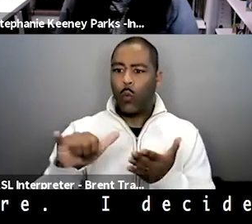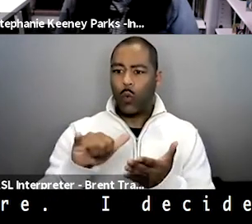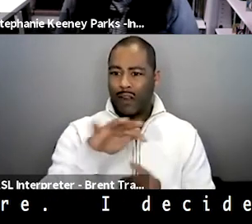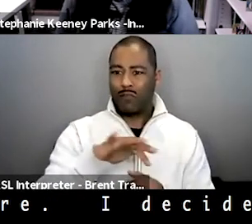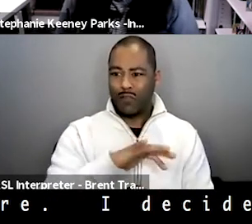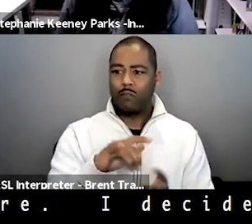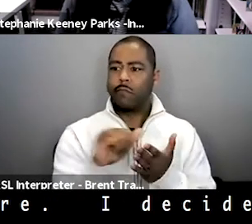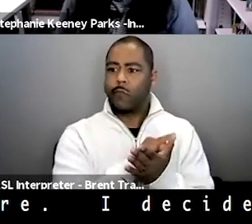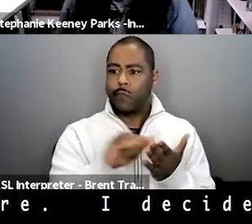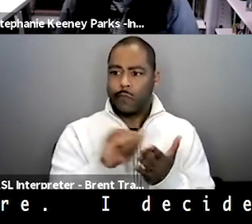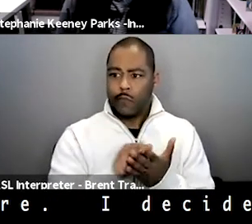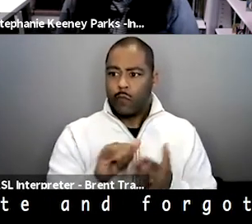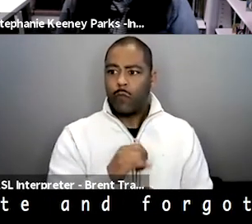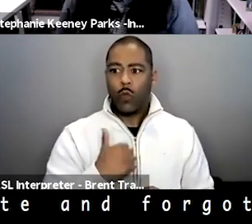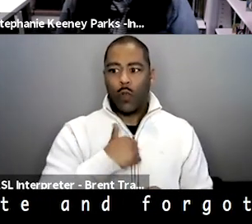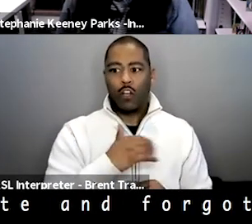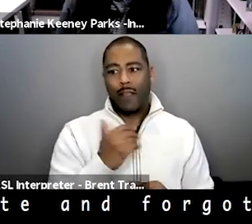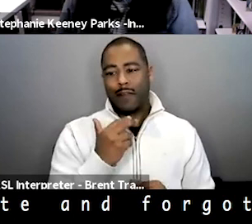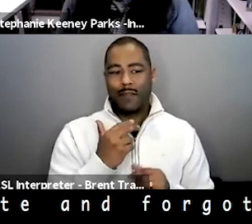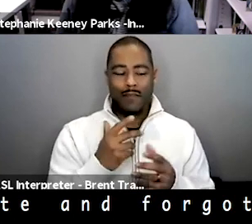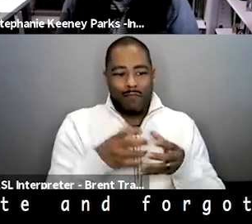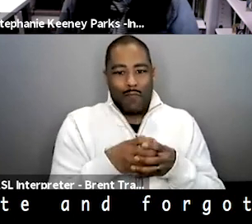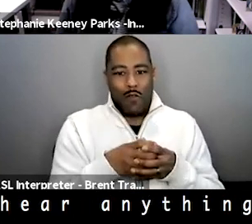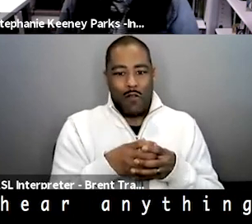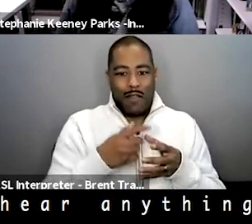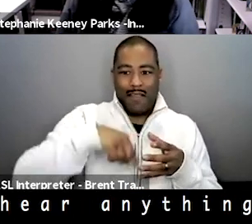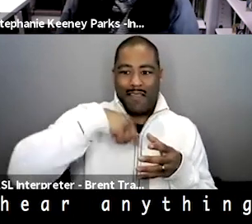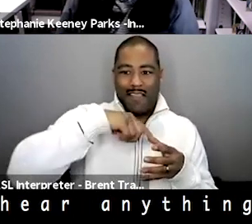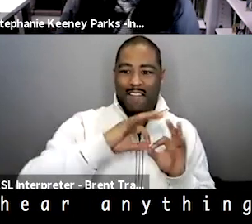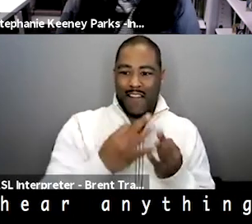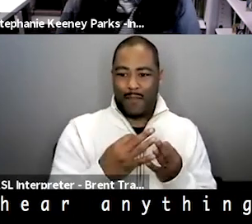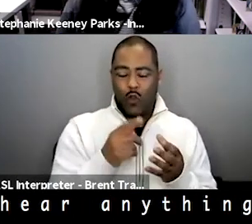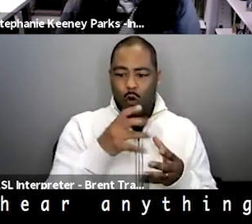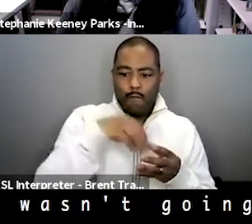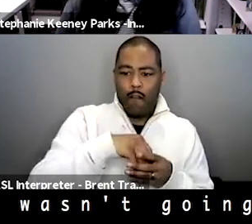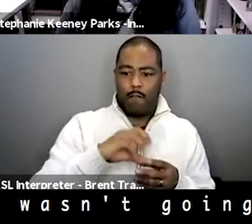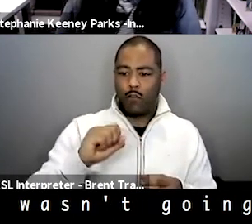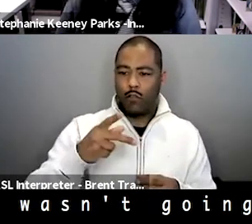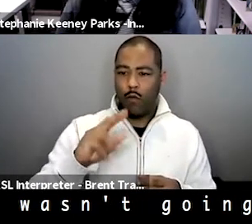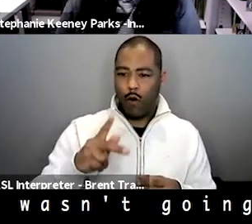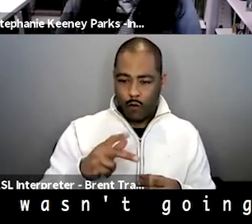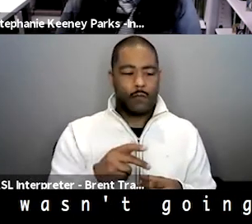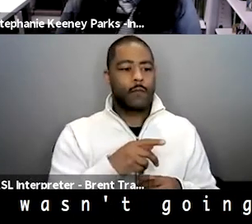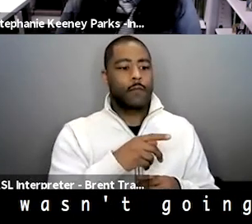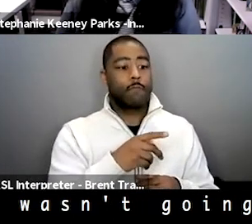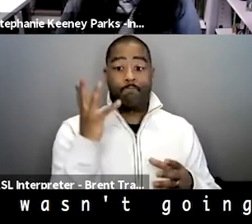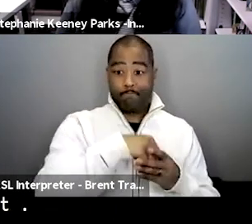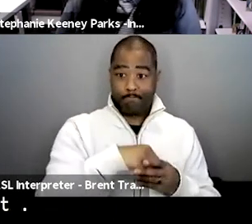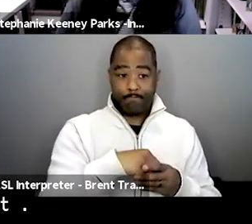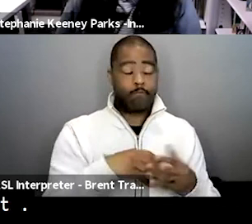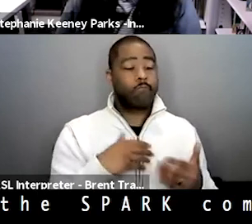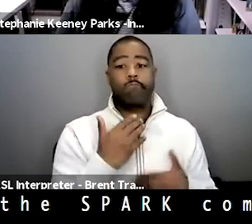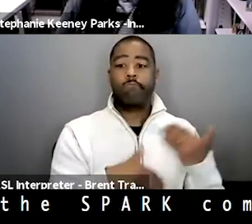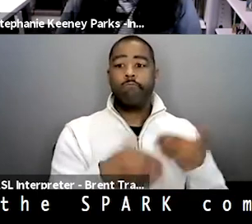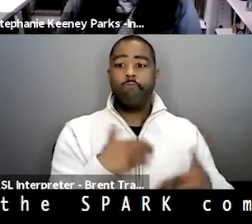everybody involved, because we're all one tiny little family here. And I decided to participate, and then I kind of forgot about it. I didn't